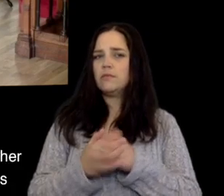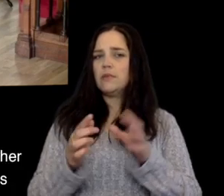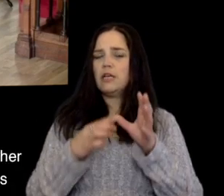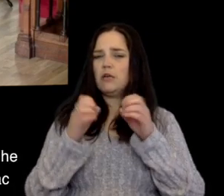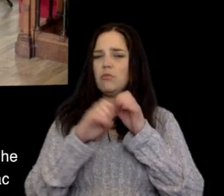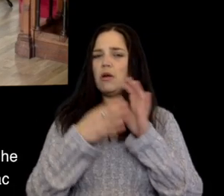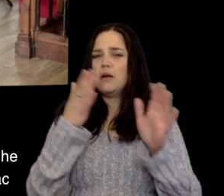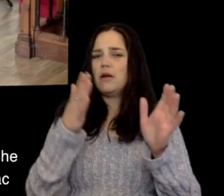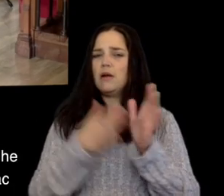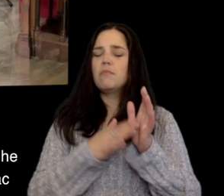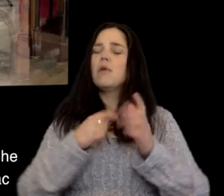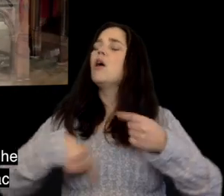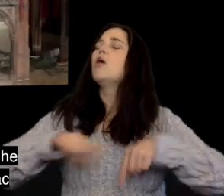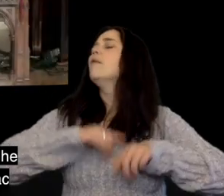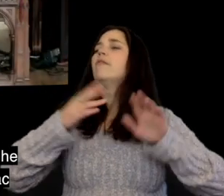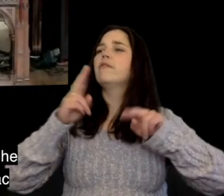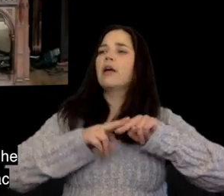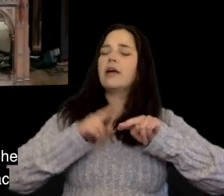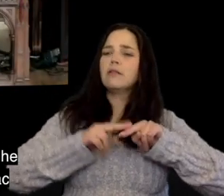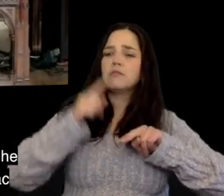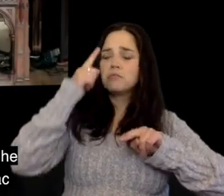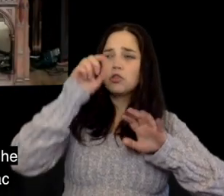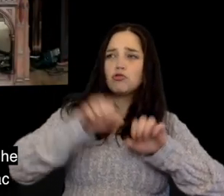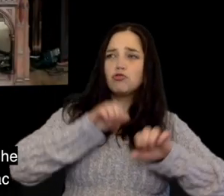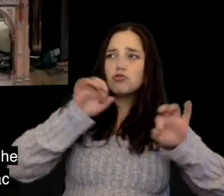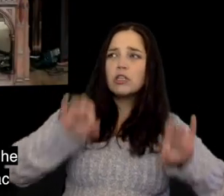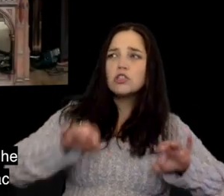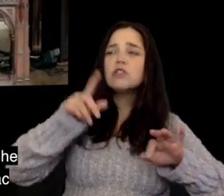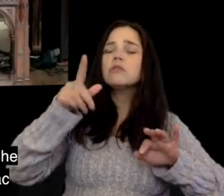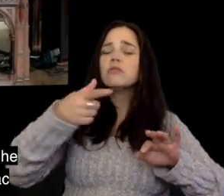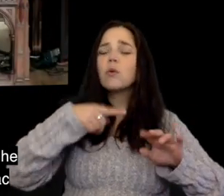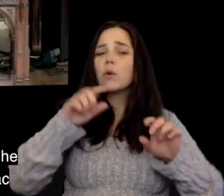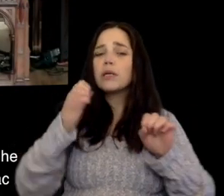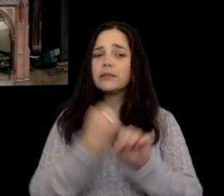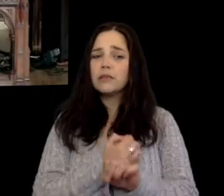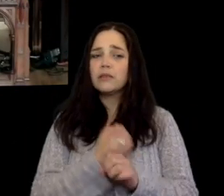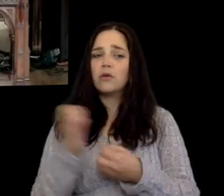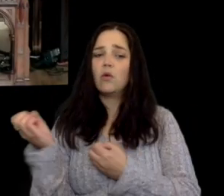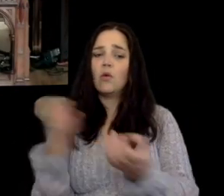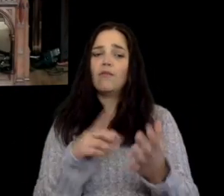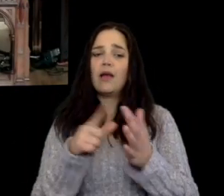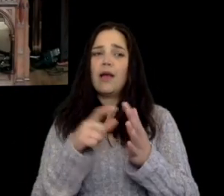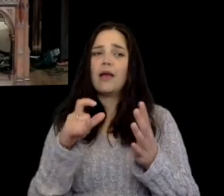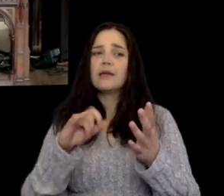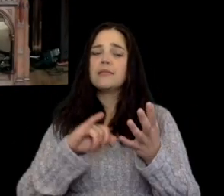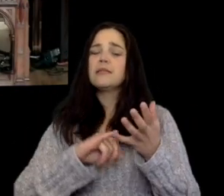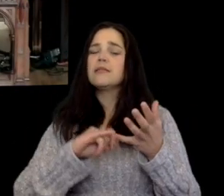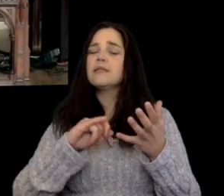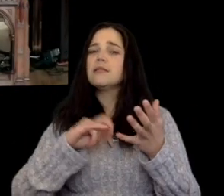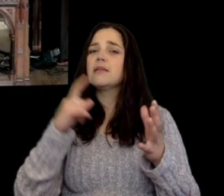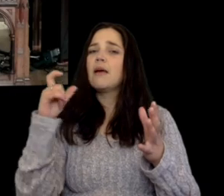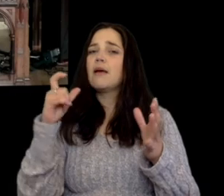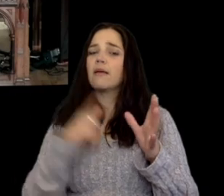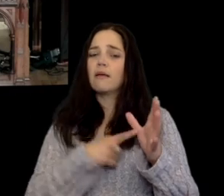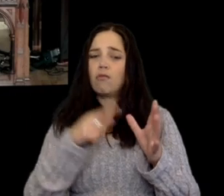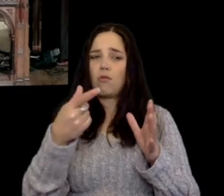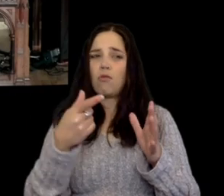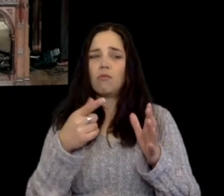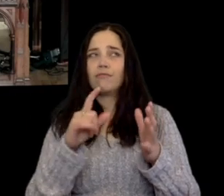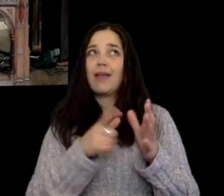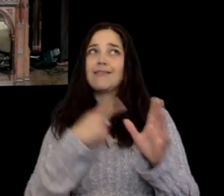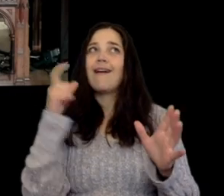Was Abraham, our father, considered righteous for what he did when he offered his son Isaac on the altar?